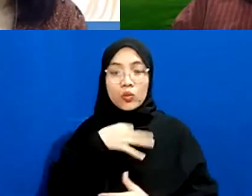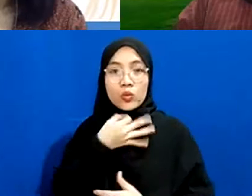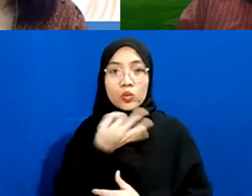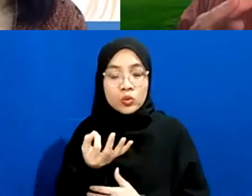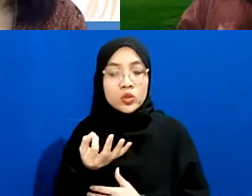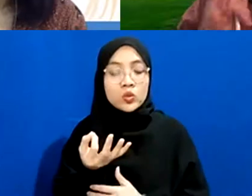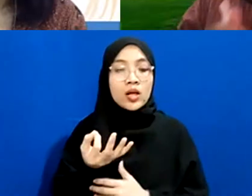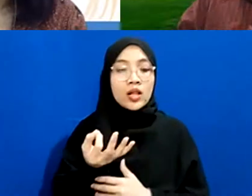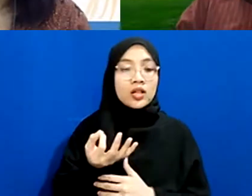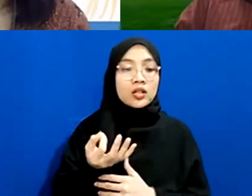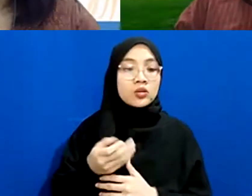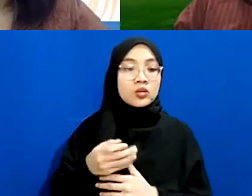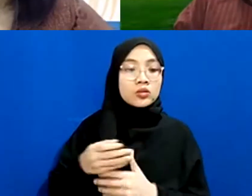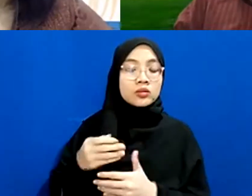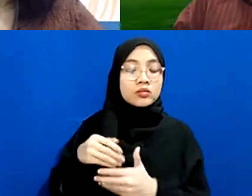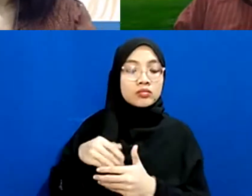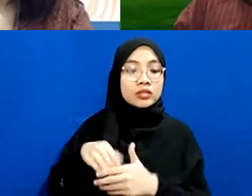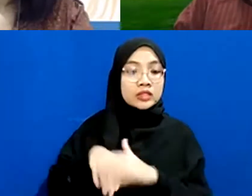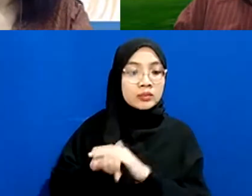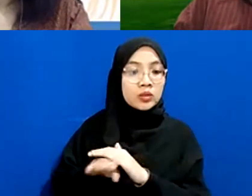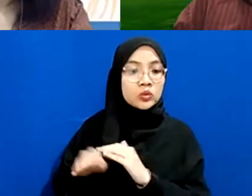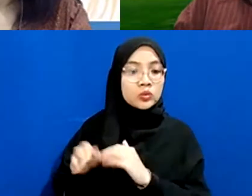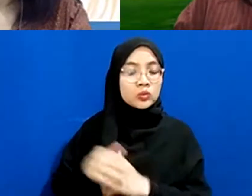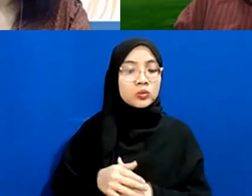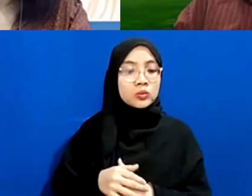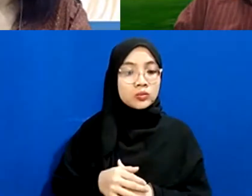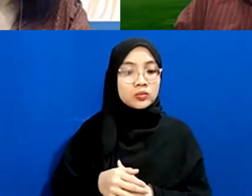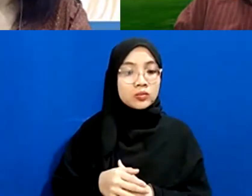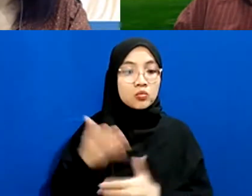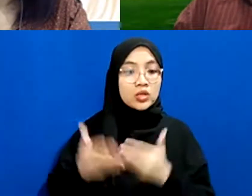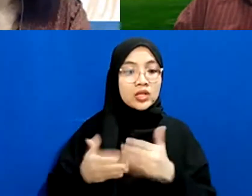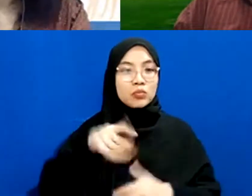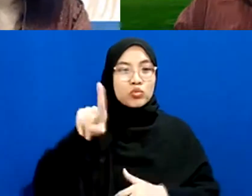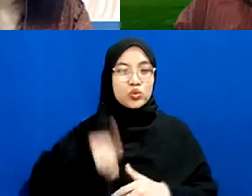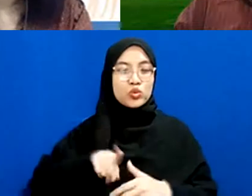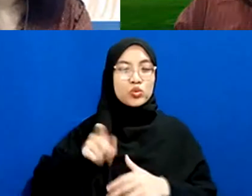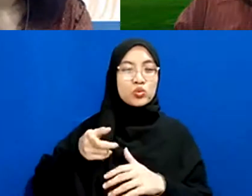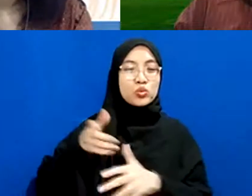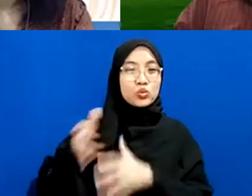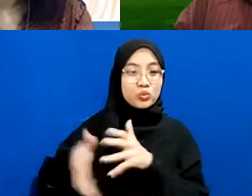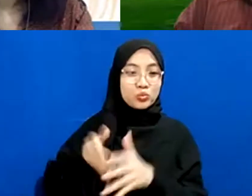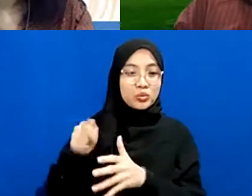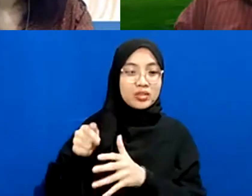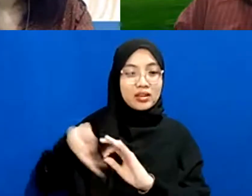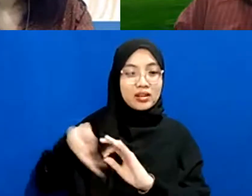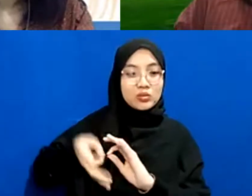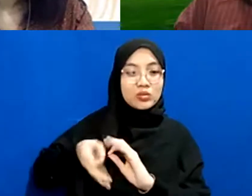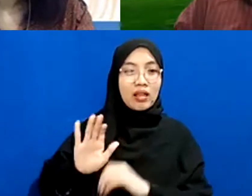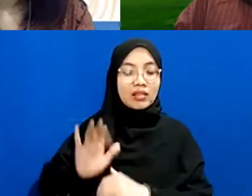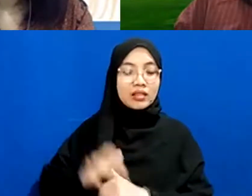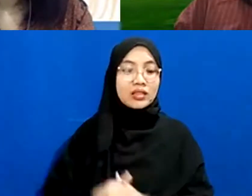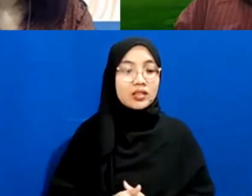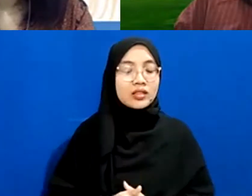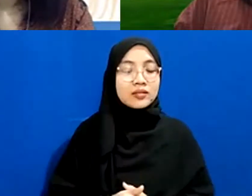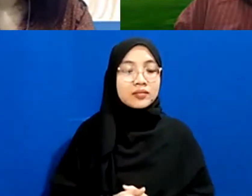using signing, you'll need some sort of visual recording as well, I would think. Yes, we were also